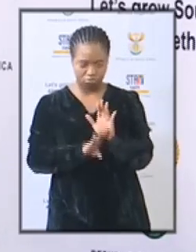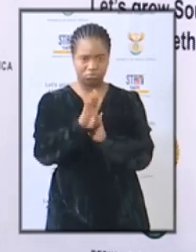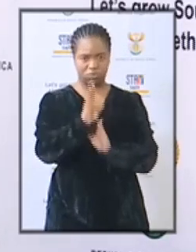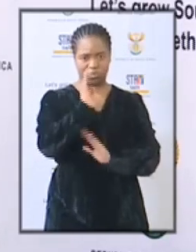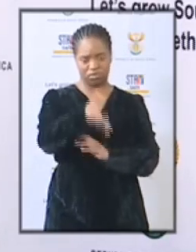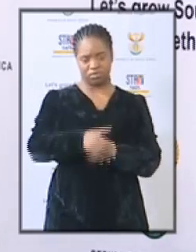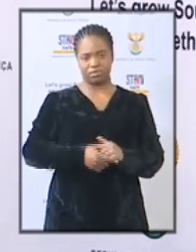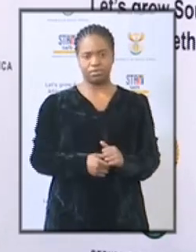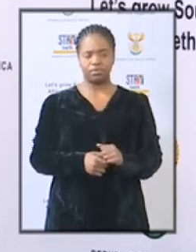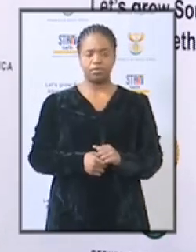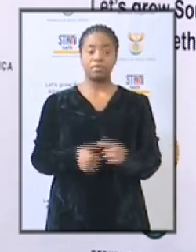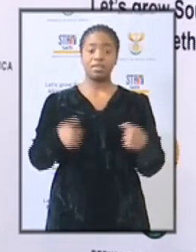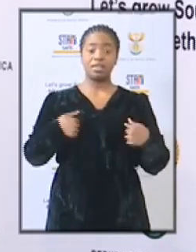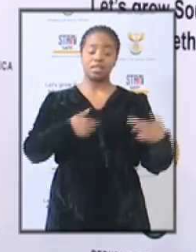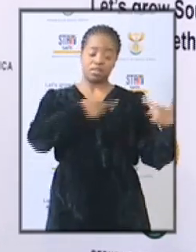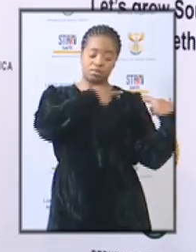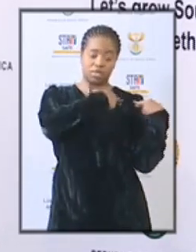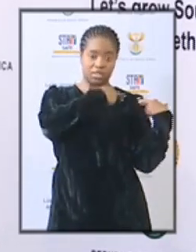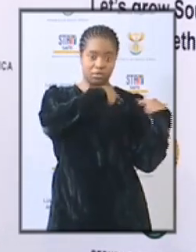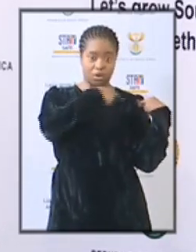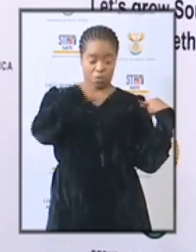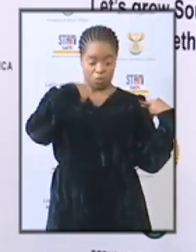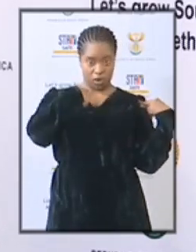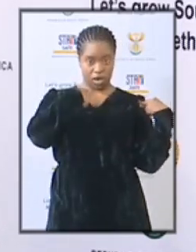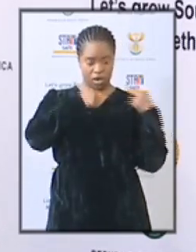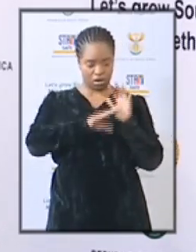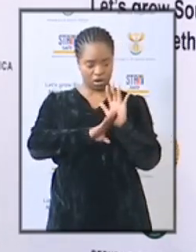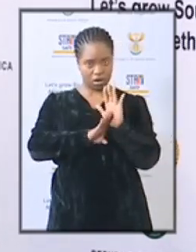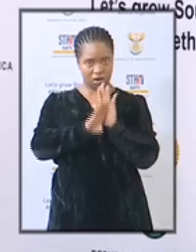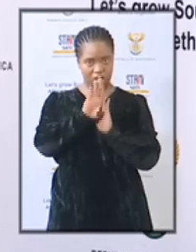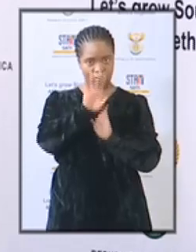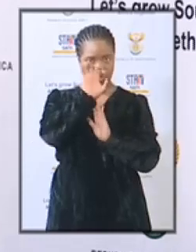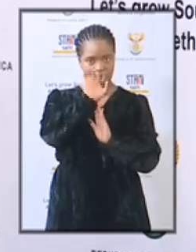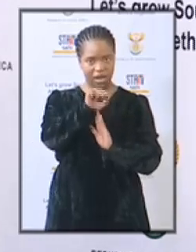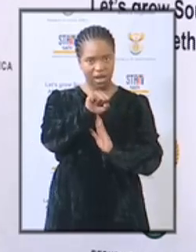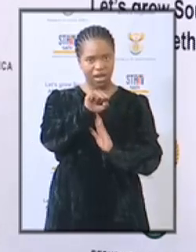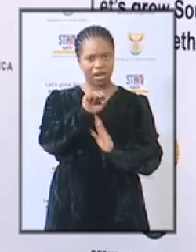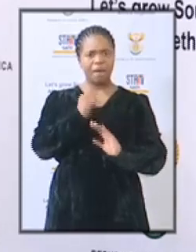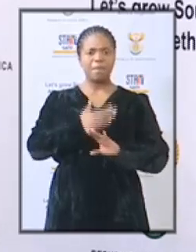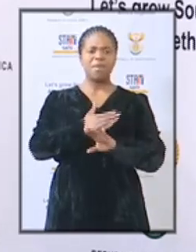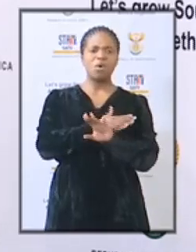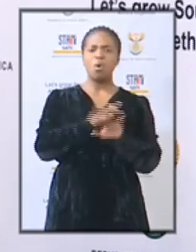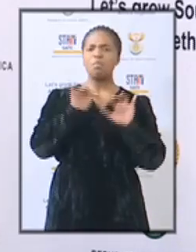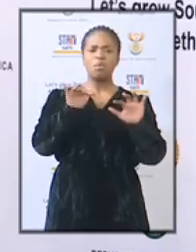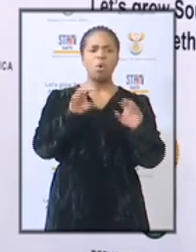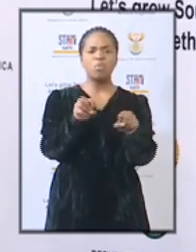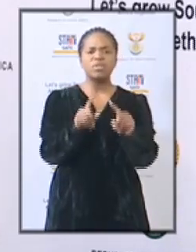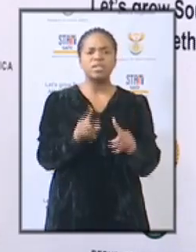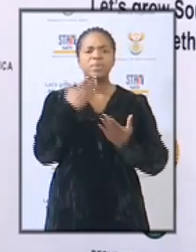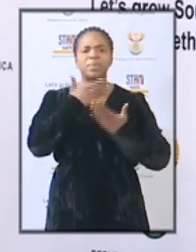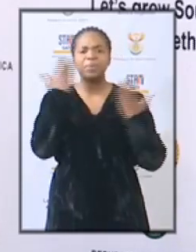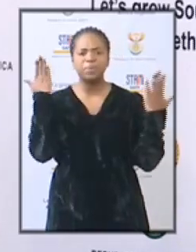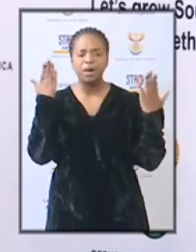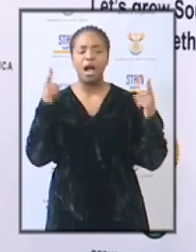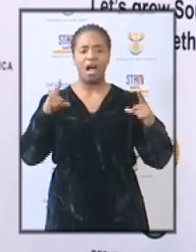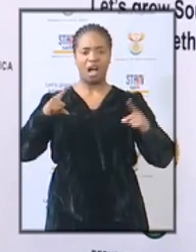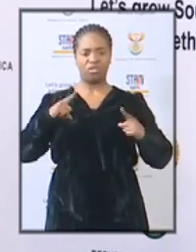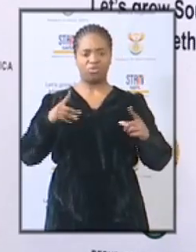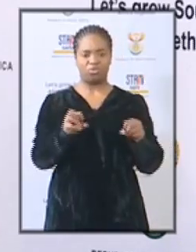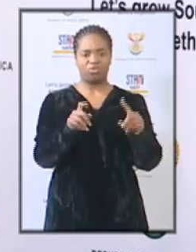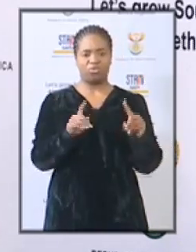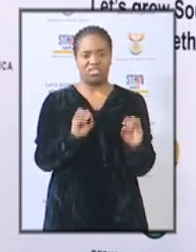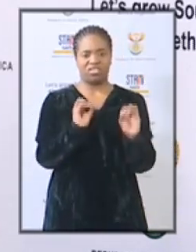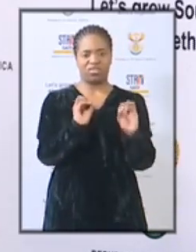that as we recover and grow, we bring along the previously disadvantaged groups.